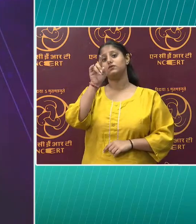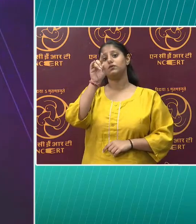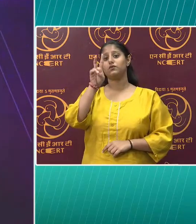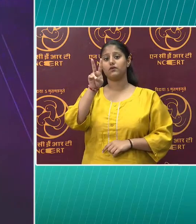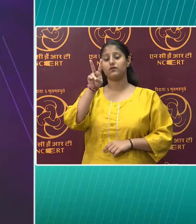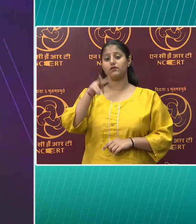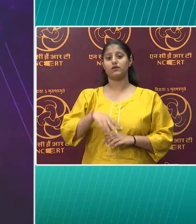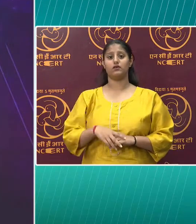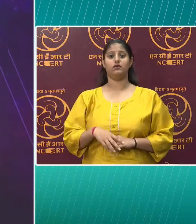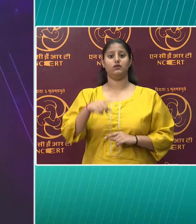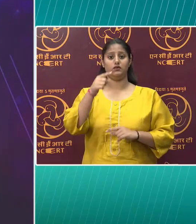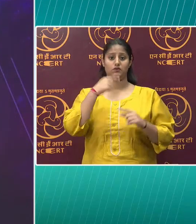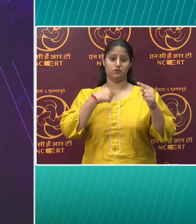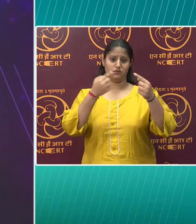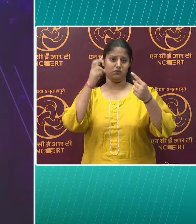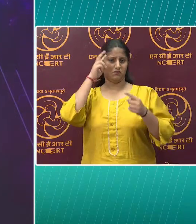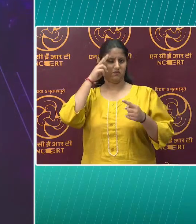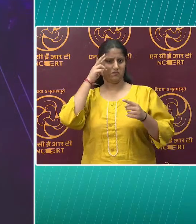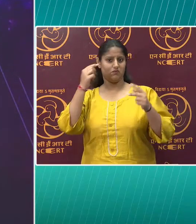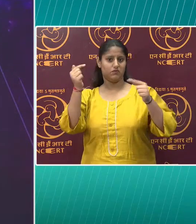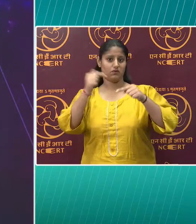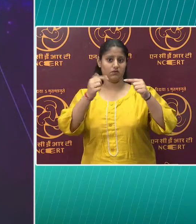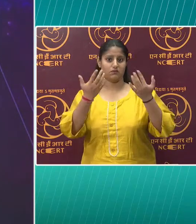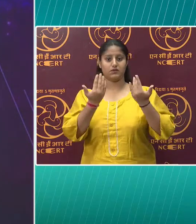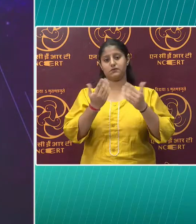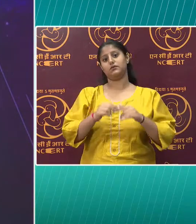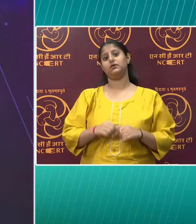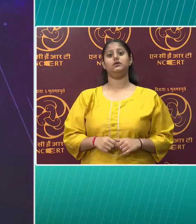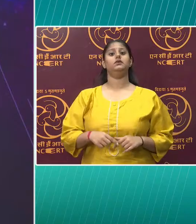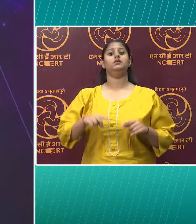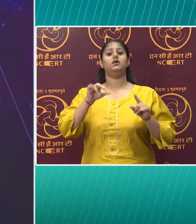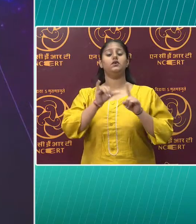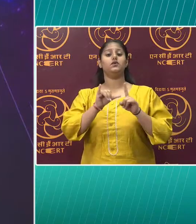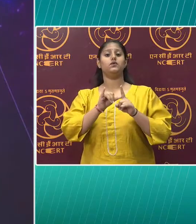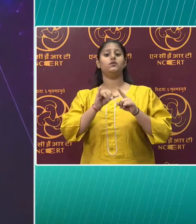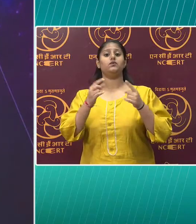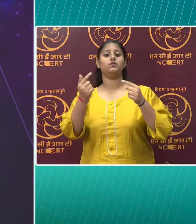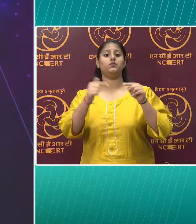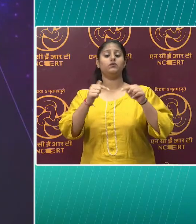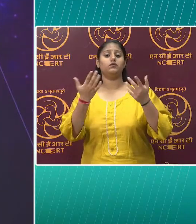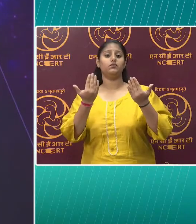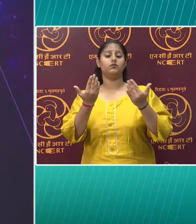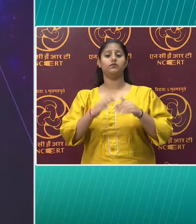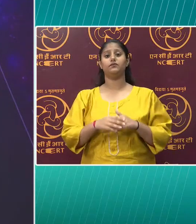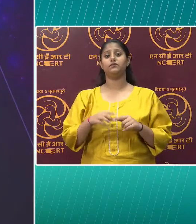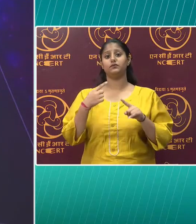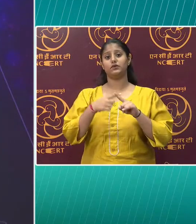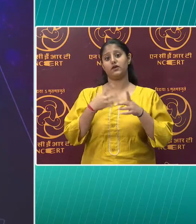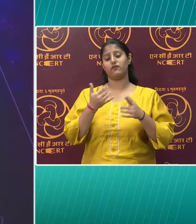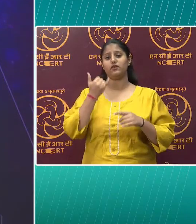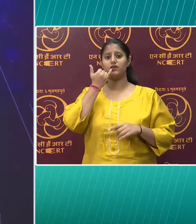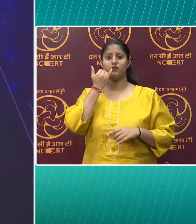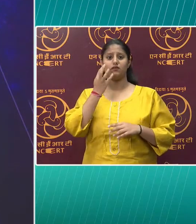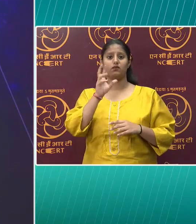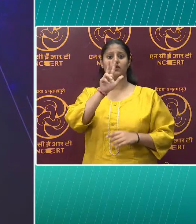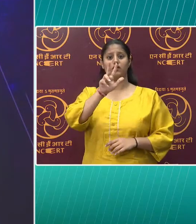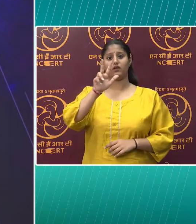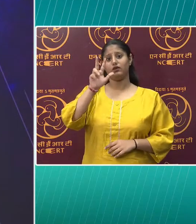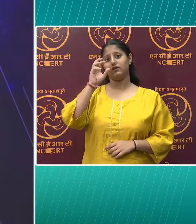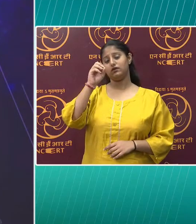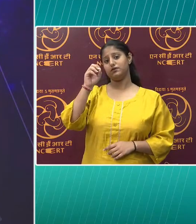can post your comments in the box in YouTube, as well as call us on